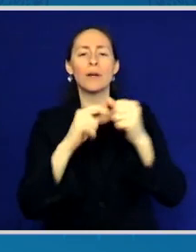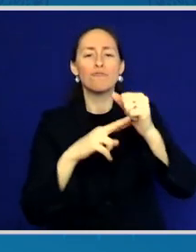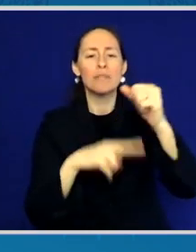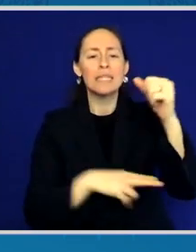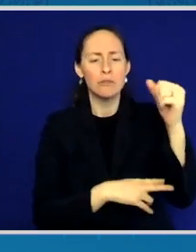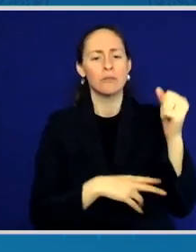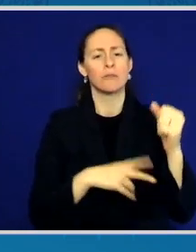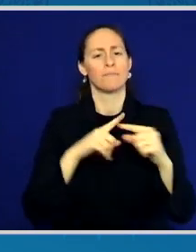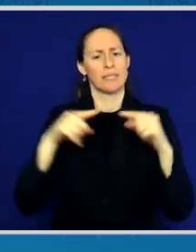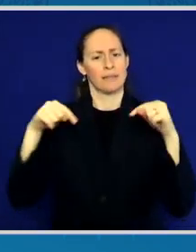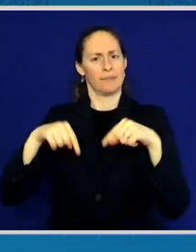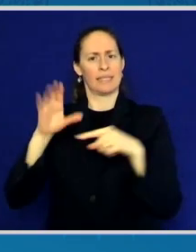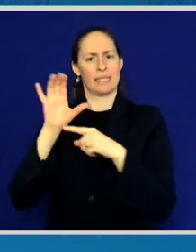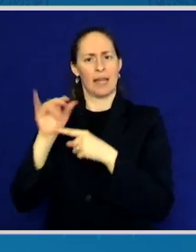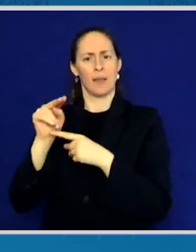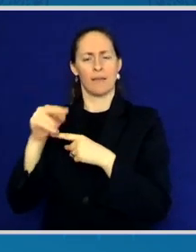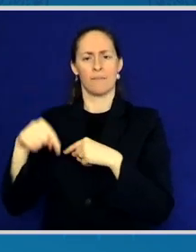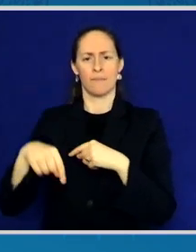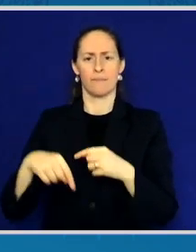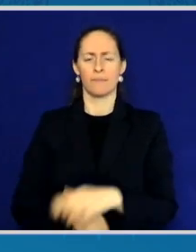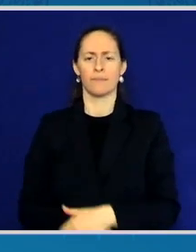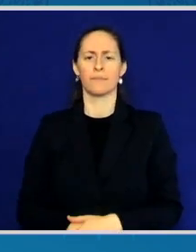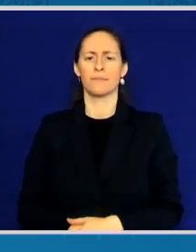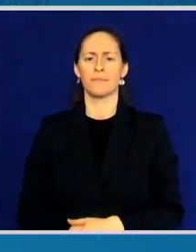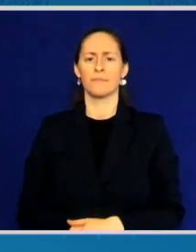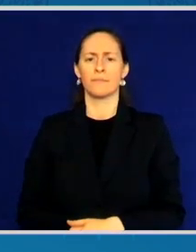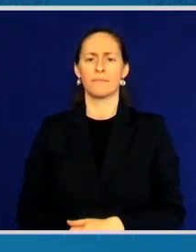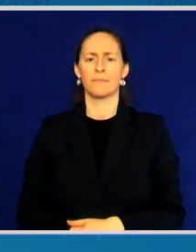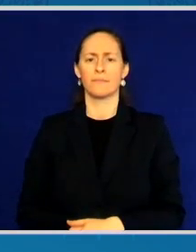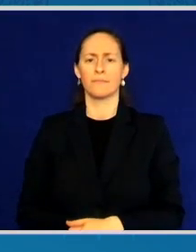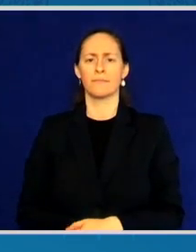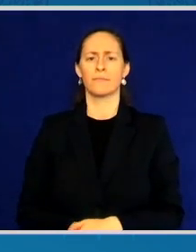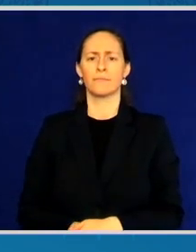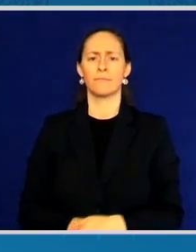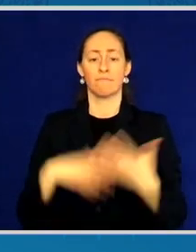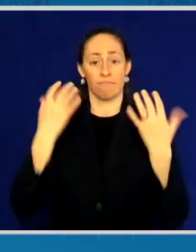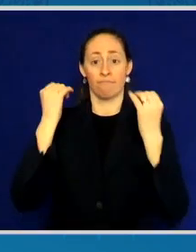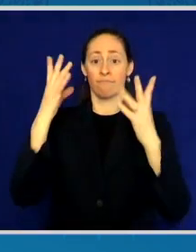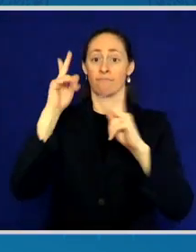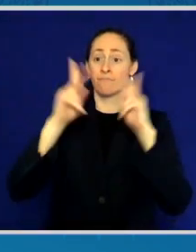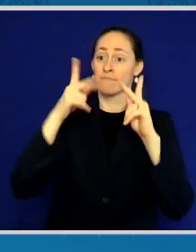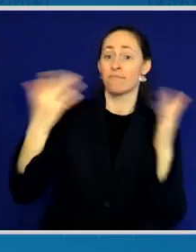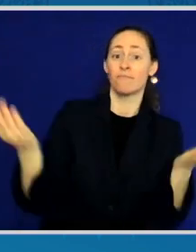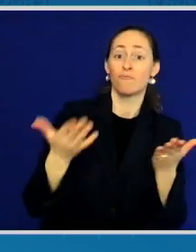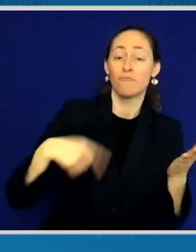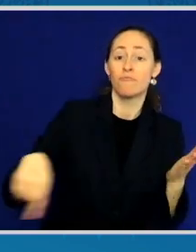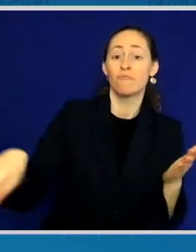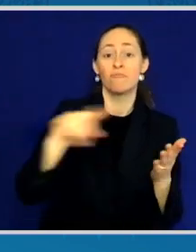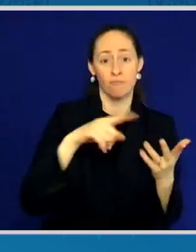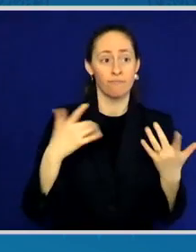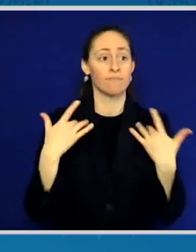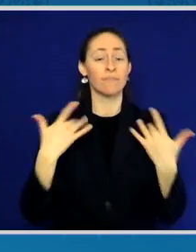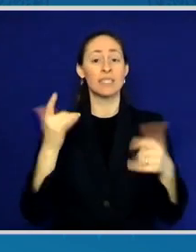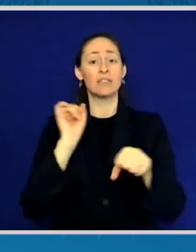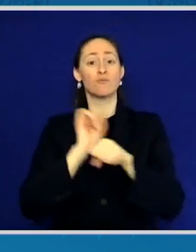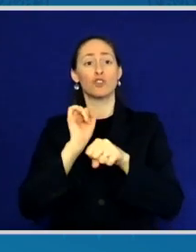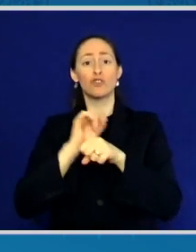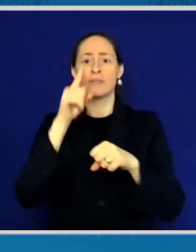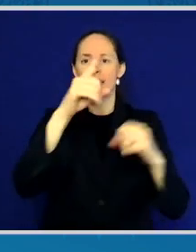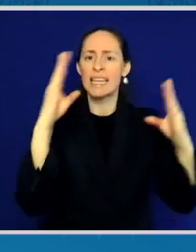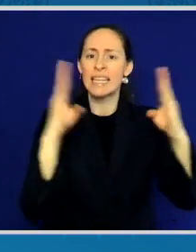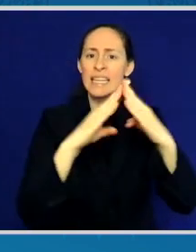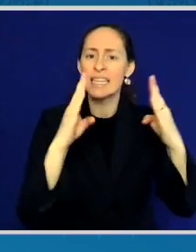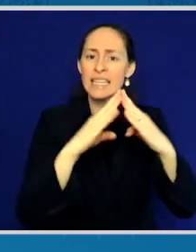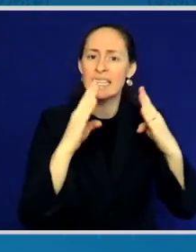Transit Authority, has been innovative, working with the business community and all of us. Eddie Cohn is head of the